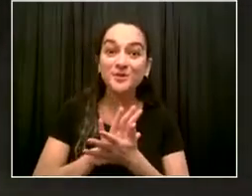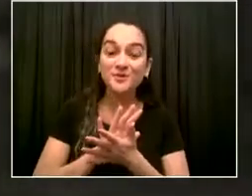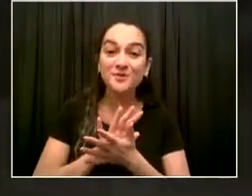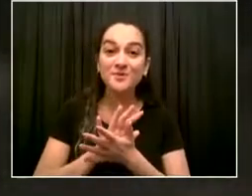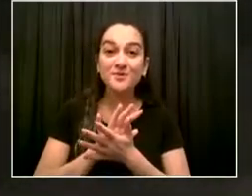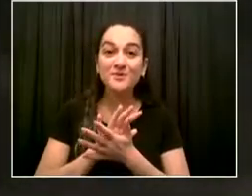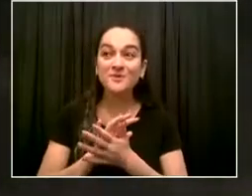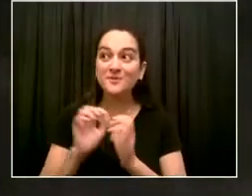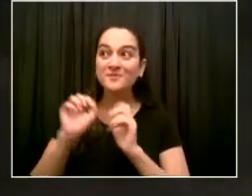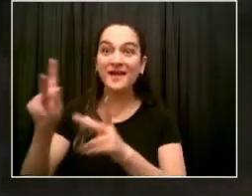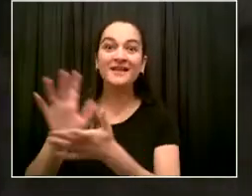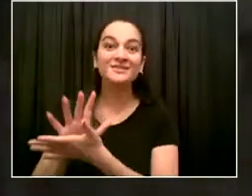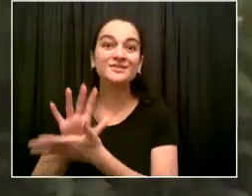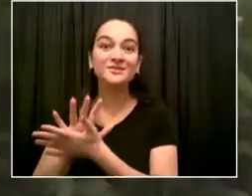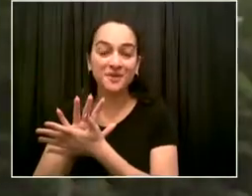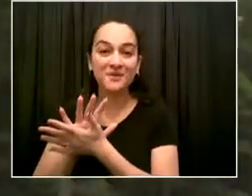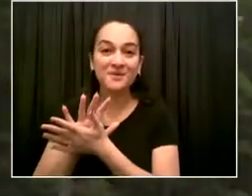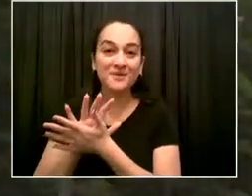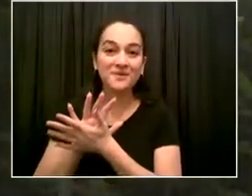school.